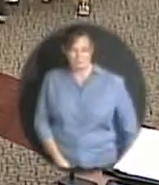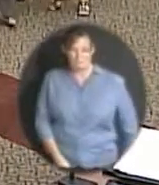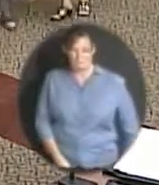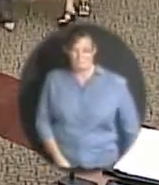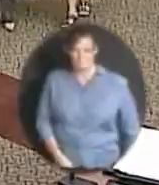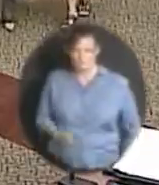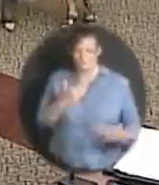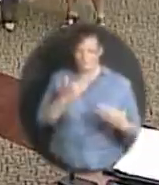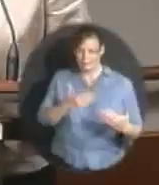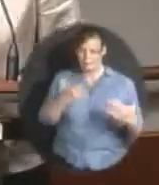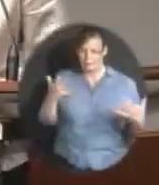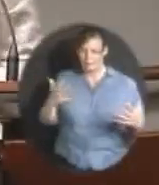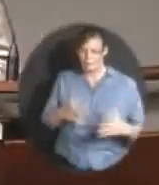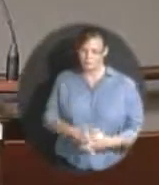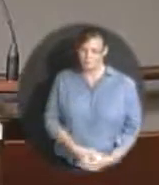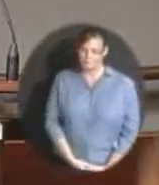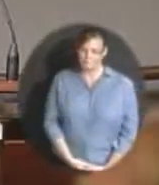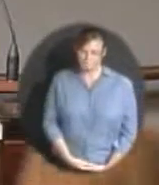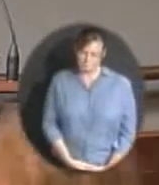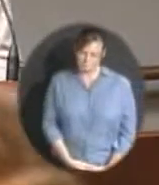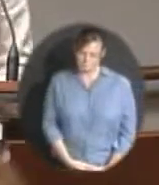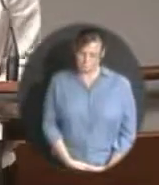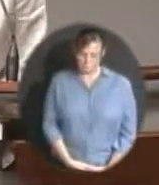Thank you very much.